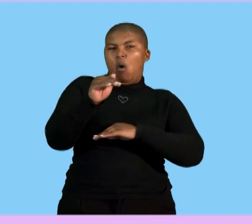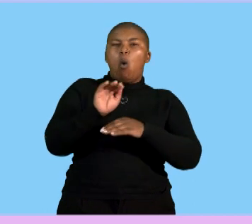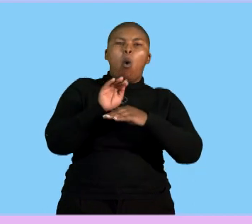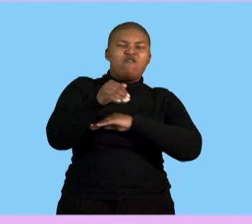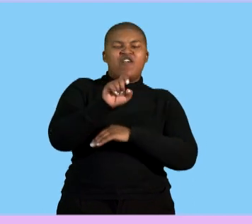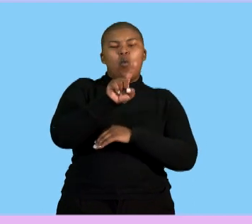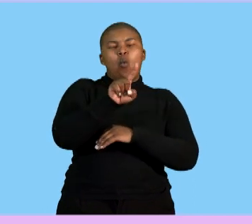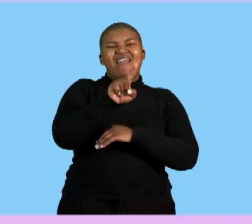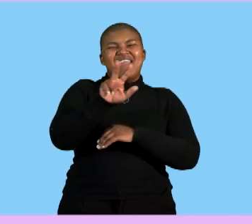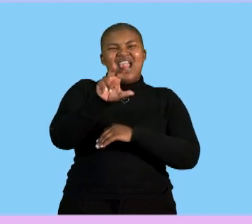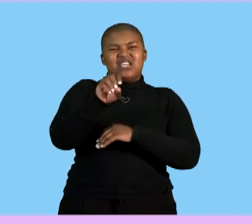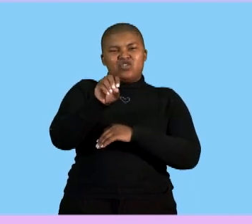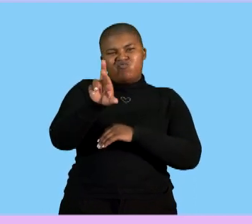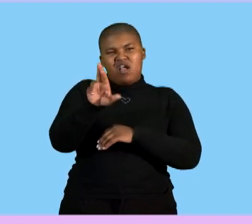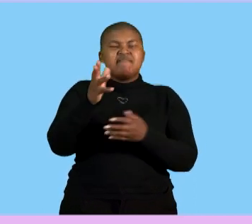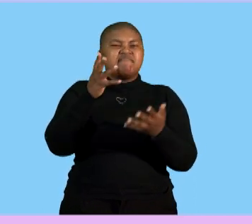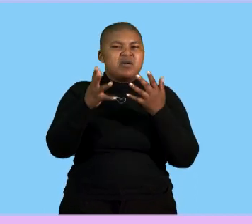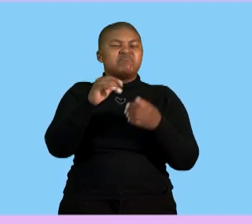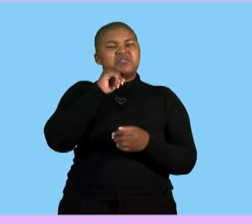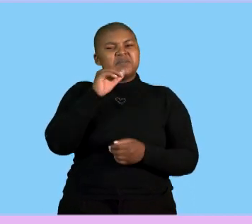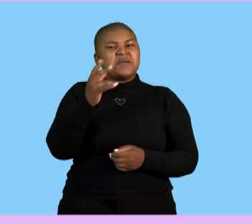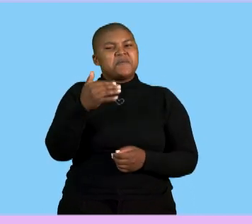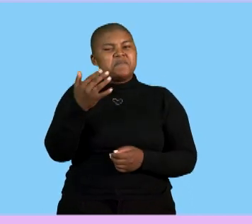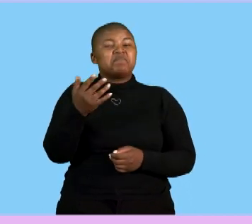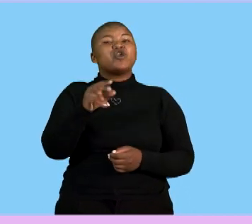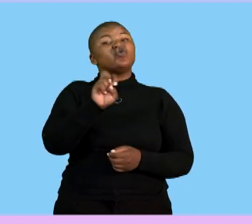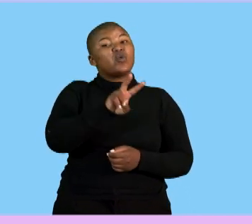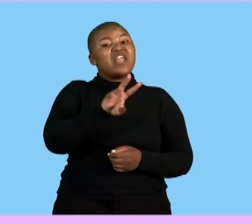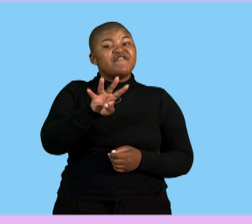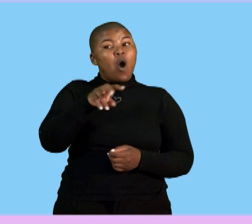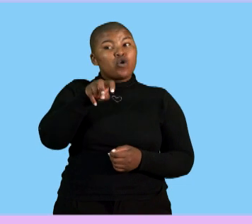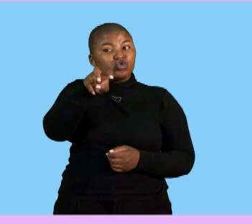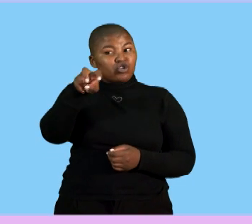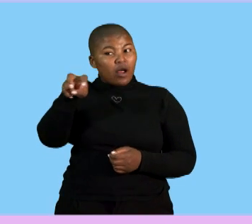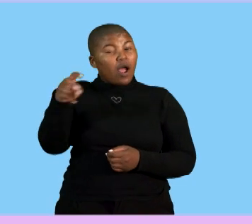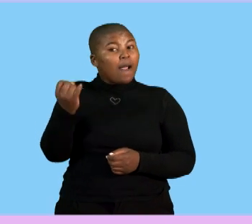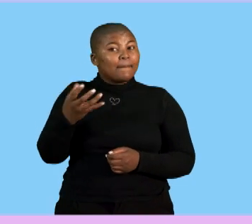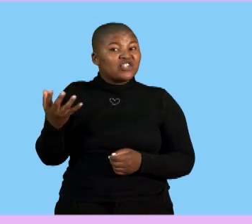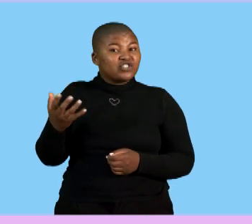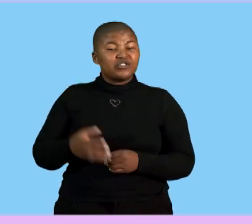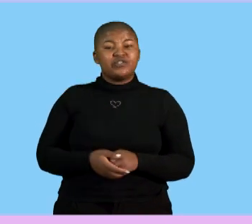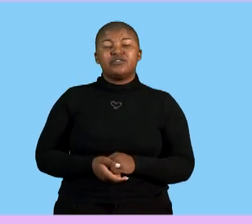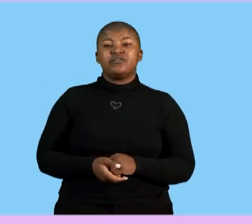a bit higher than 180. So the 24 trips